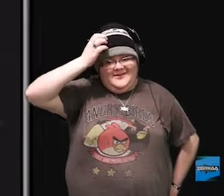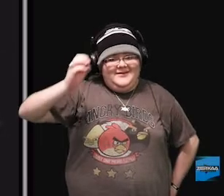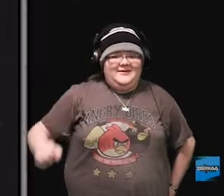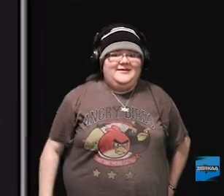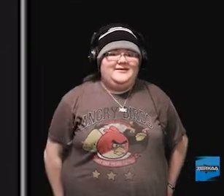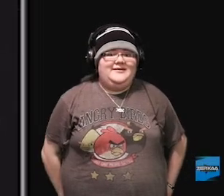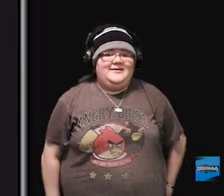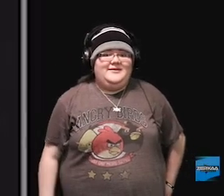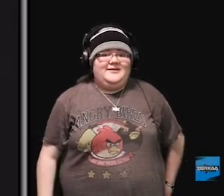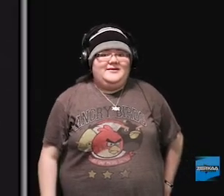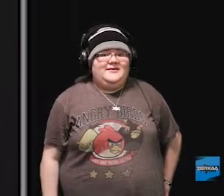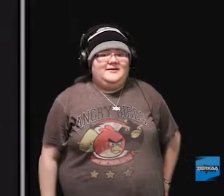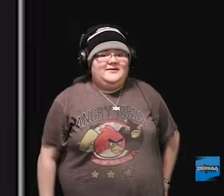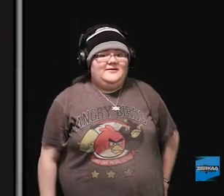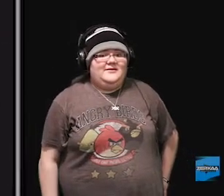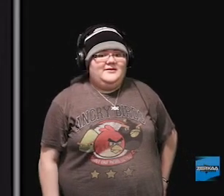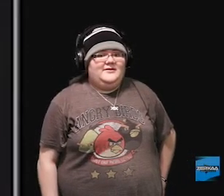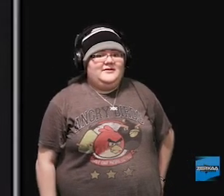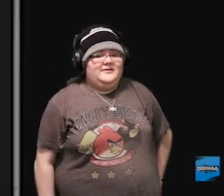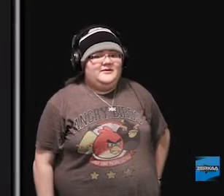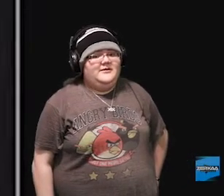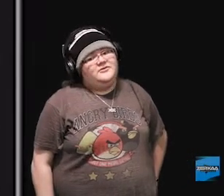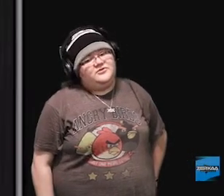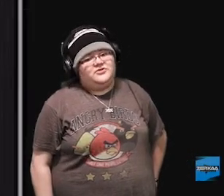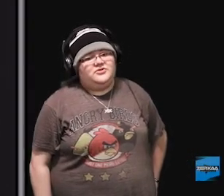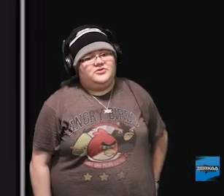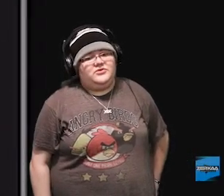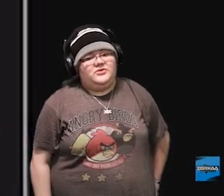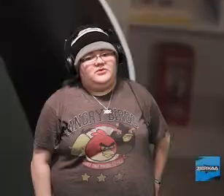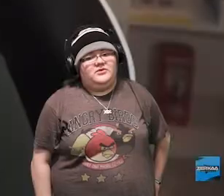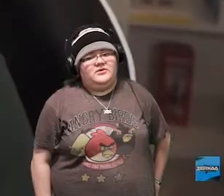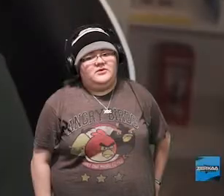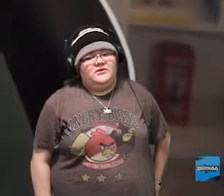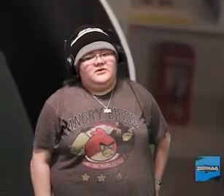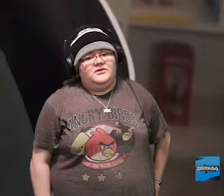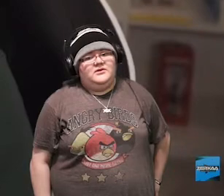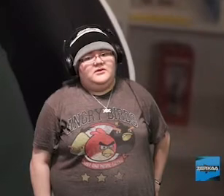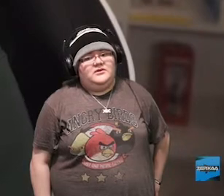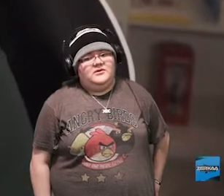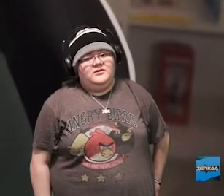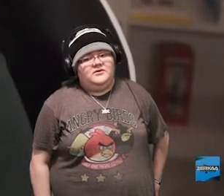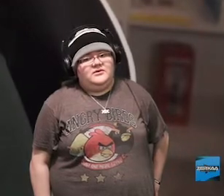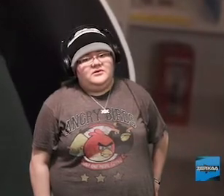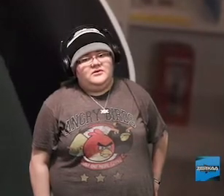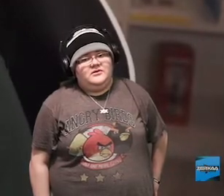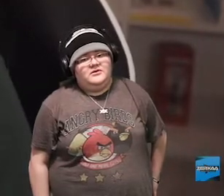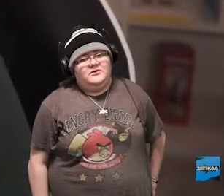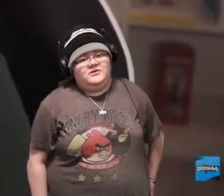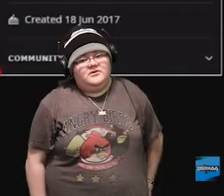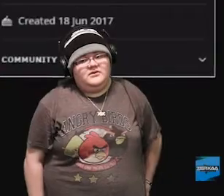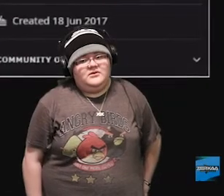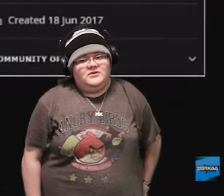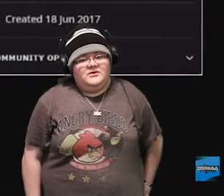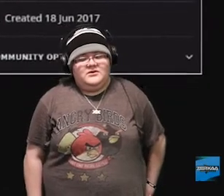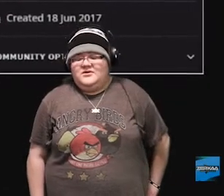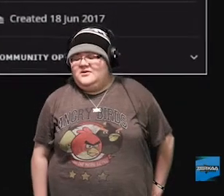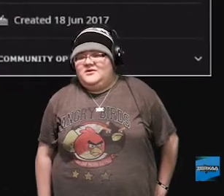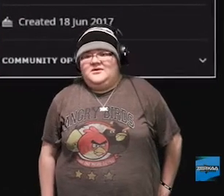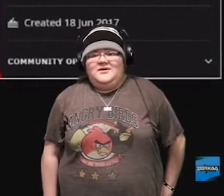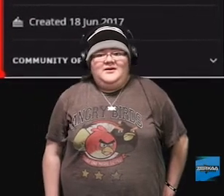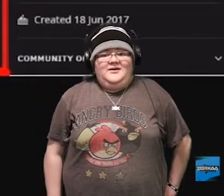That's mean that's not his actual one though. Maybe go to his actual one. Obviously, that is his actual true one. There's probably a slash PewDiePie that's earlier than this, but 2017. Man Like